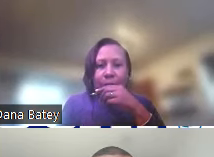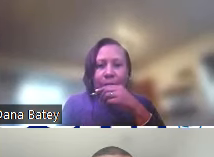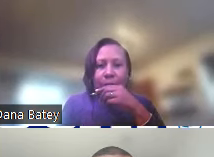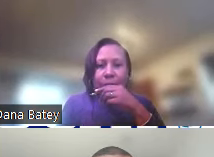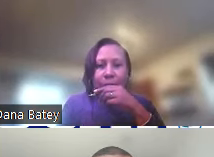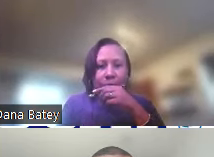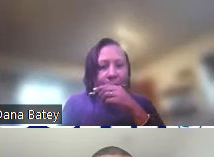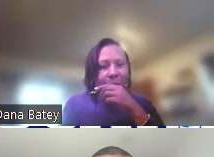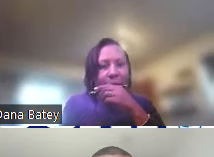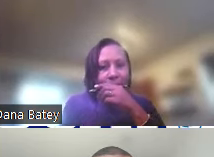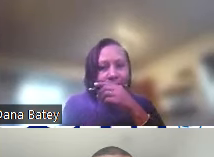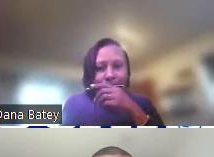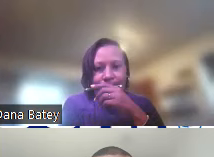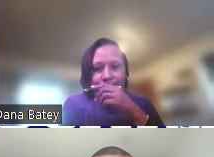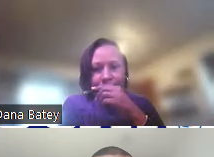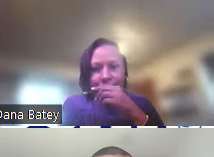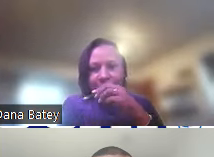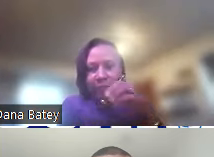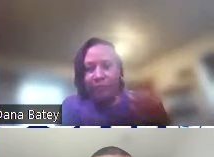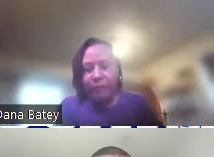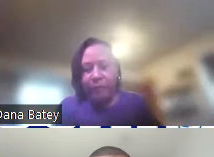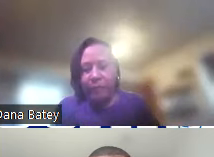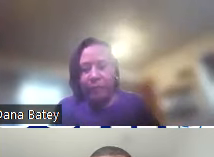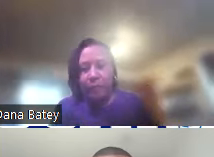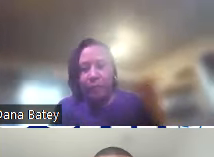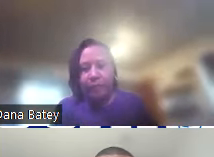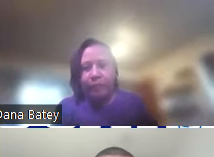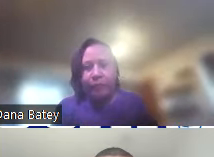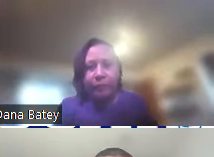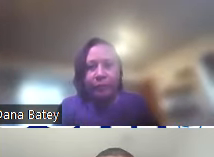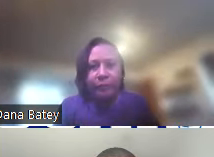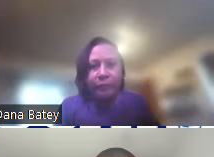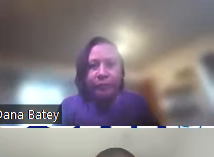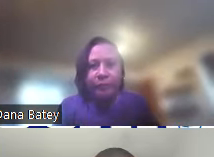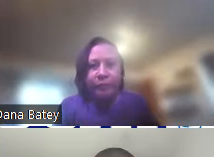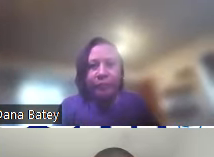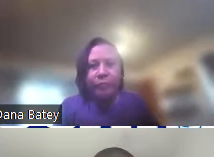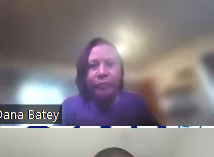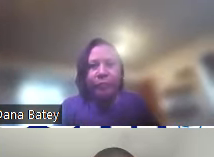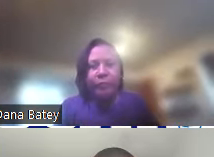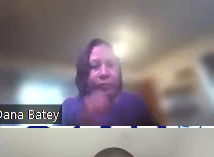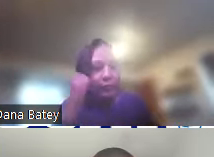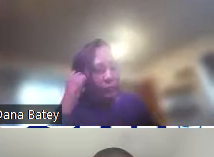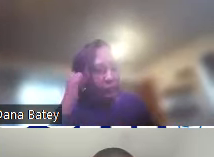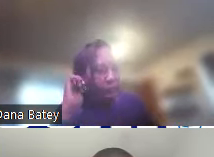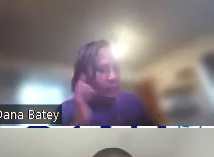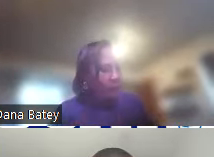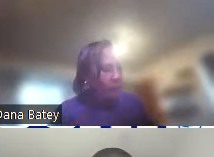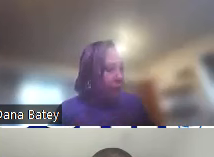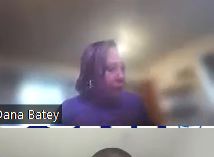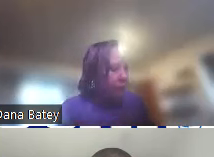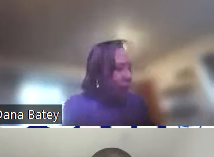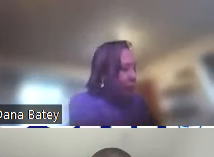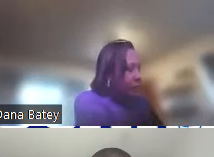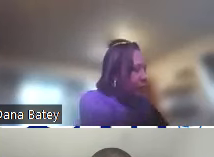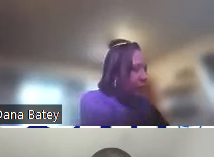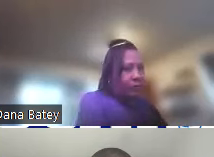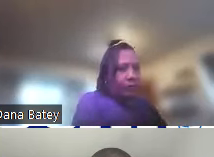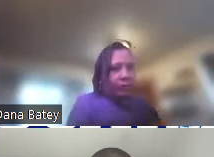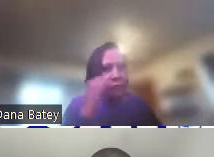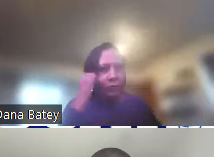systems, because we're asking them if they have needs, and then we're turning around and not being able to provide the needs that they have, right? So we want to make